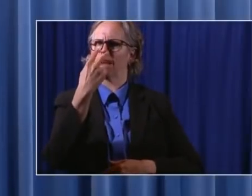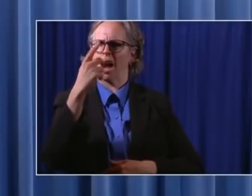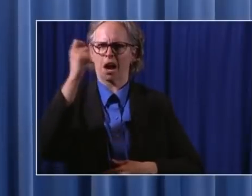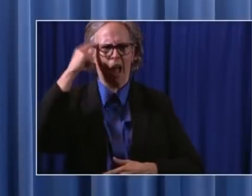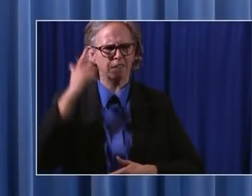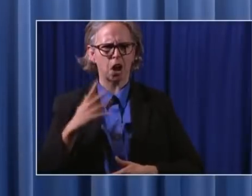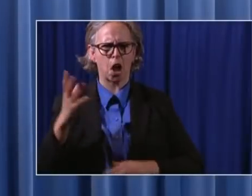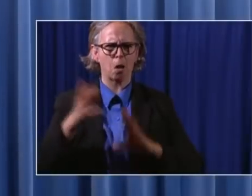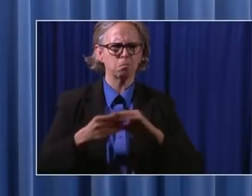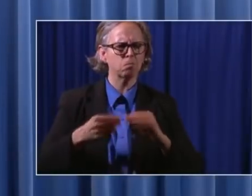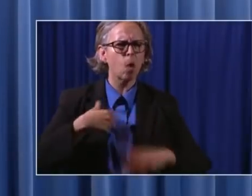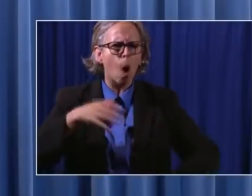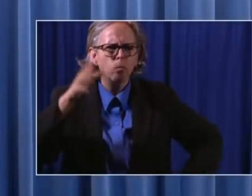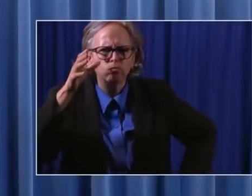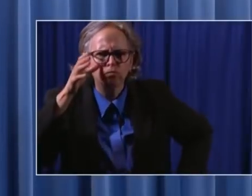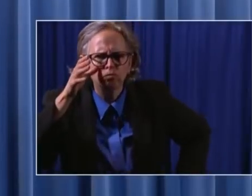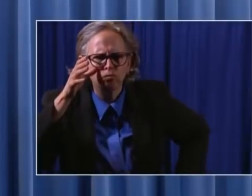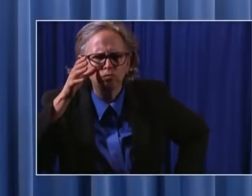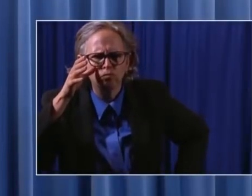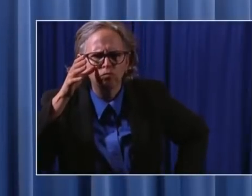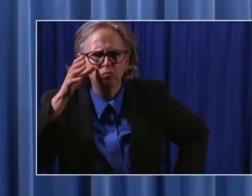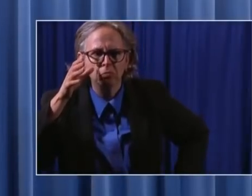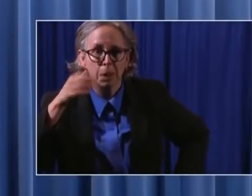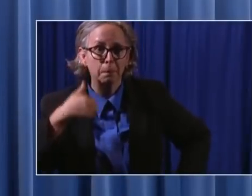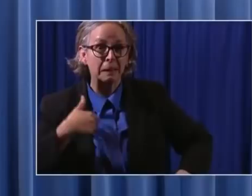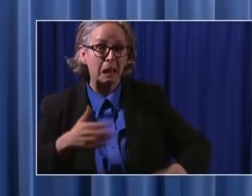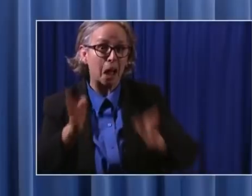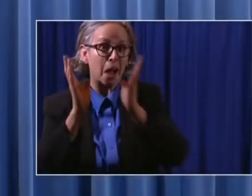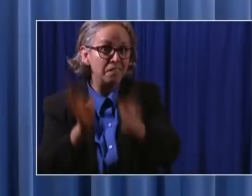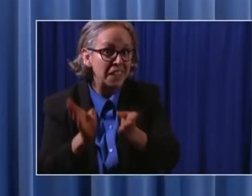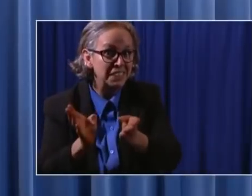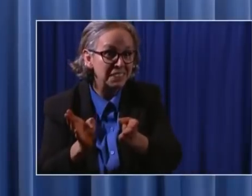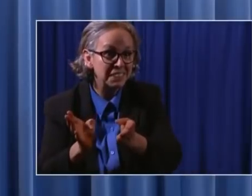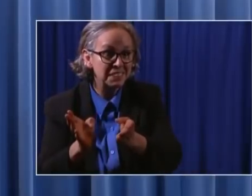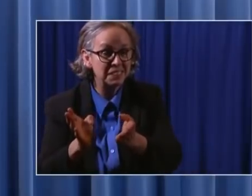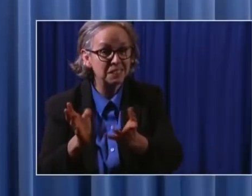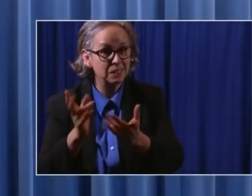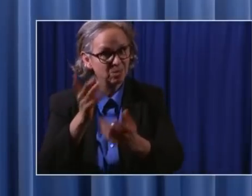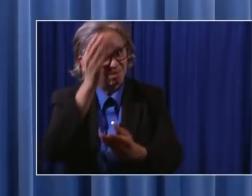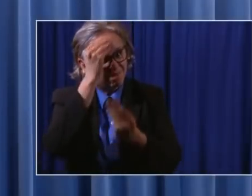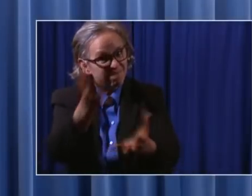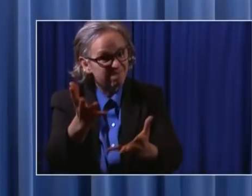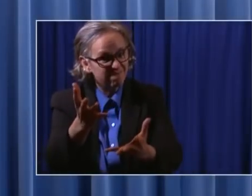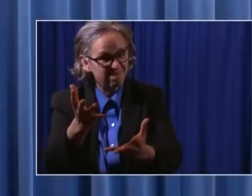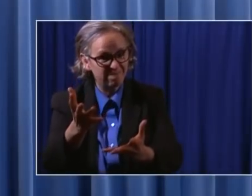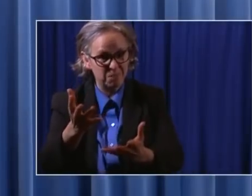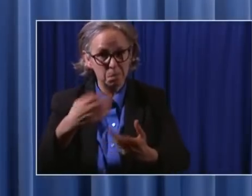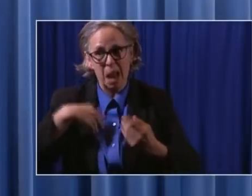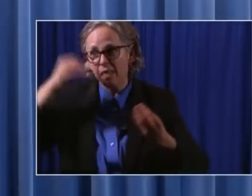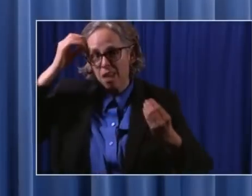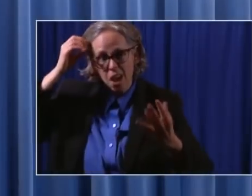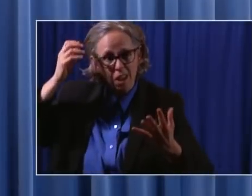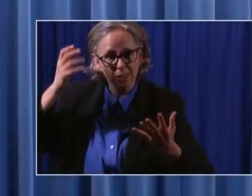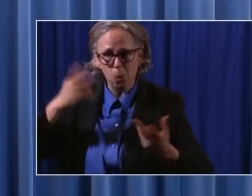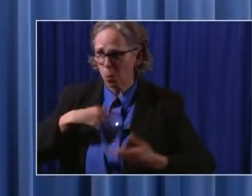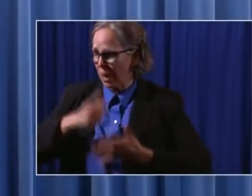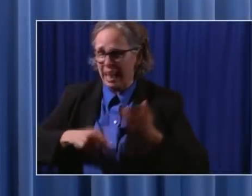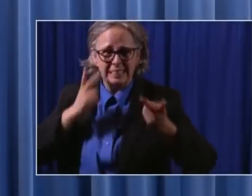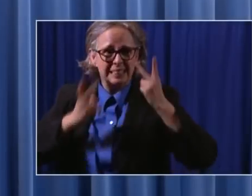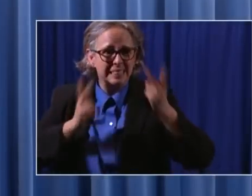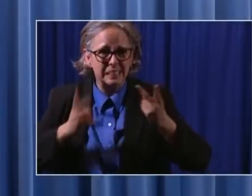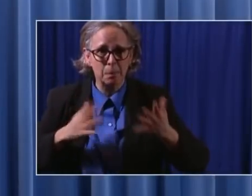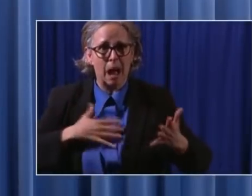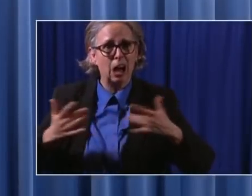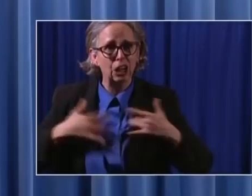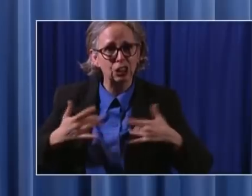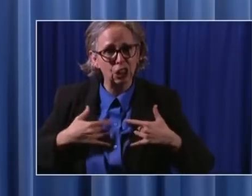few minutes, and I'd have the opportunity to tell them what was on my heart and what I'm seeing and what I'm concerned about. Thank